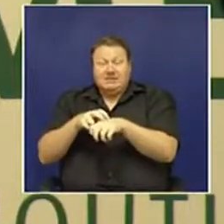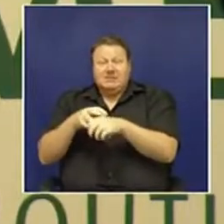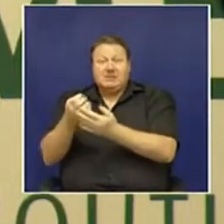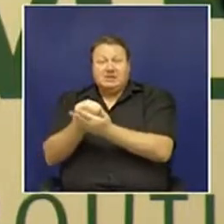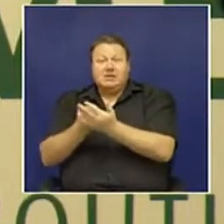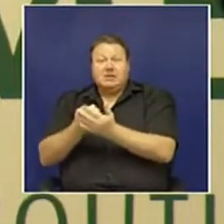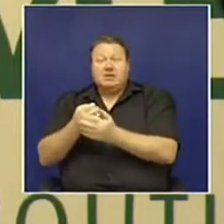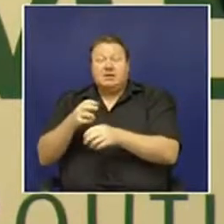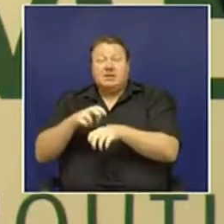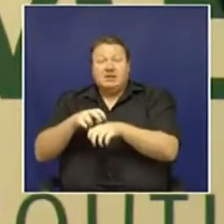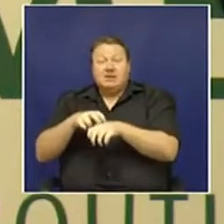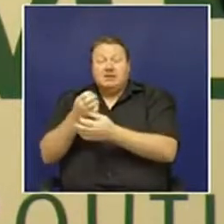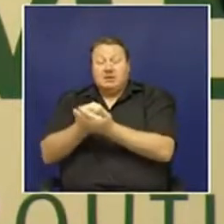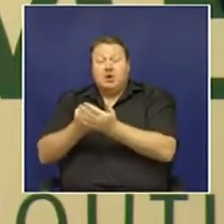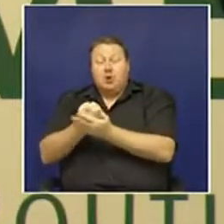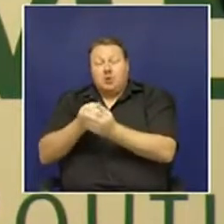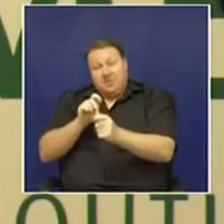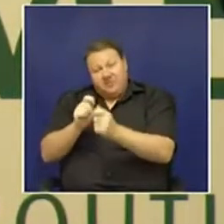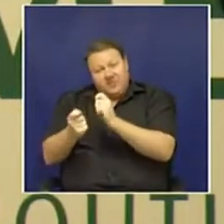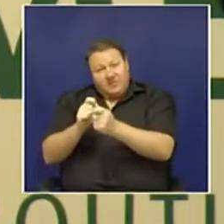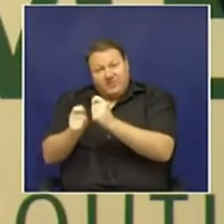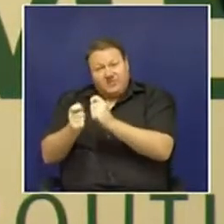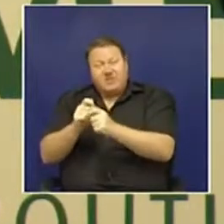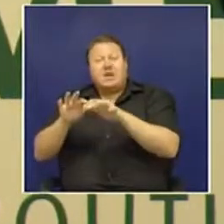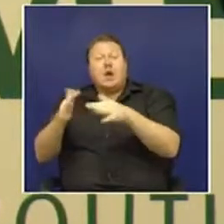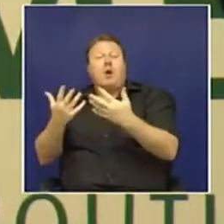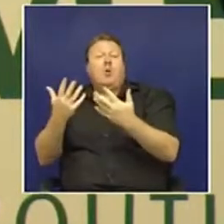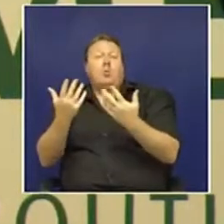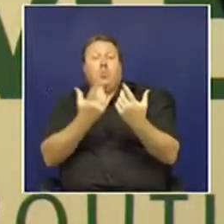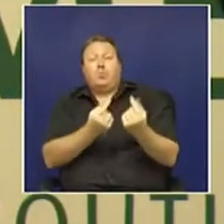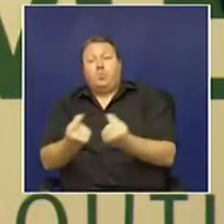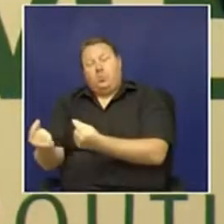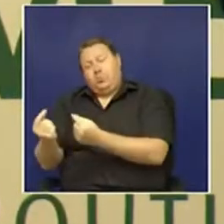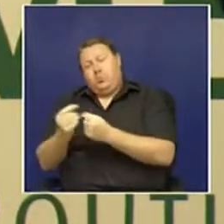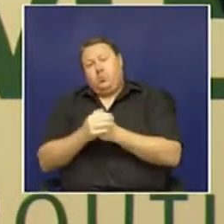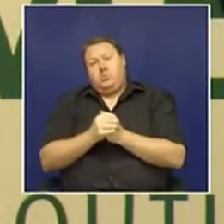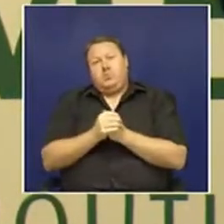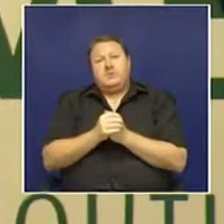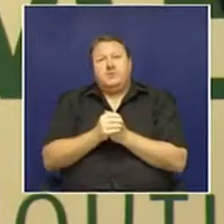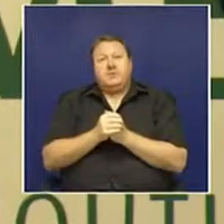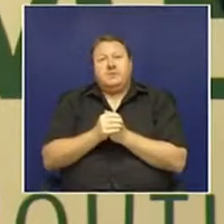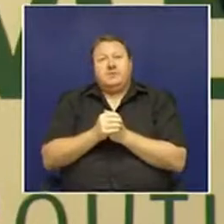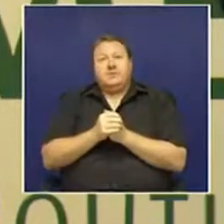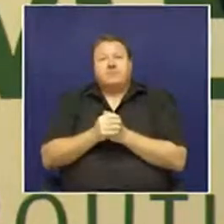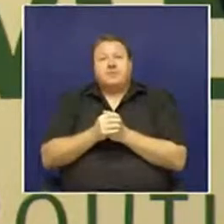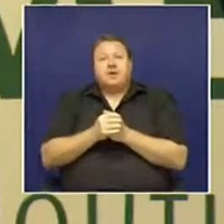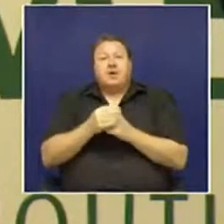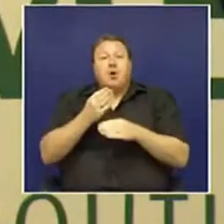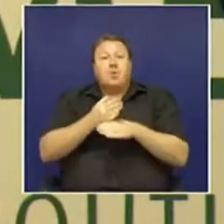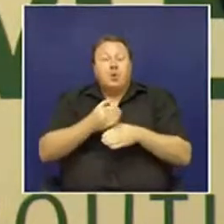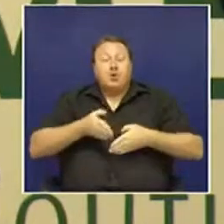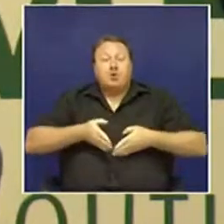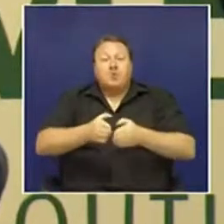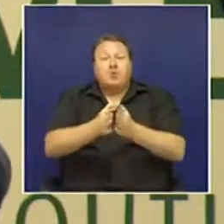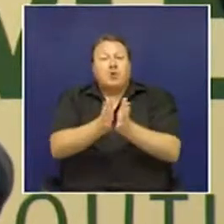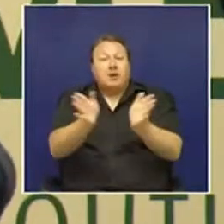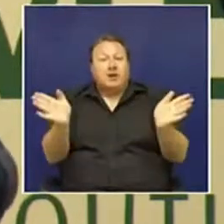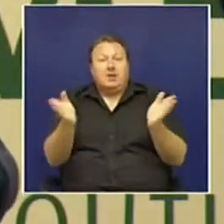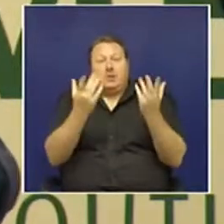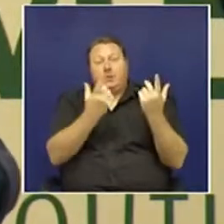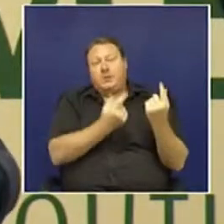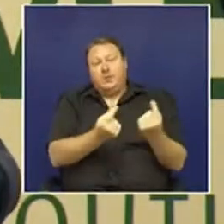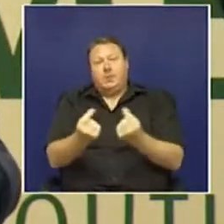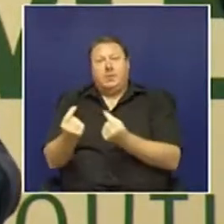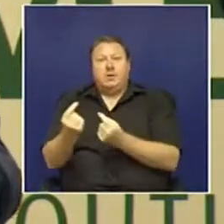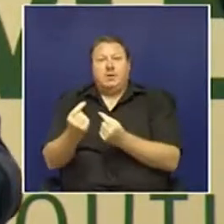Vulindlela must be understood in this context. In terms of energy reforms, we are stabilizing electricity supply